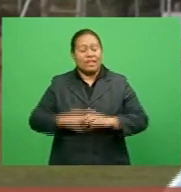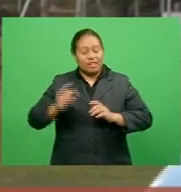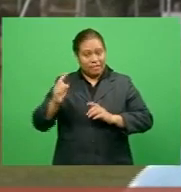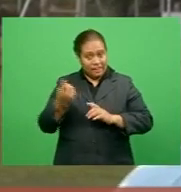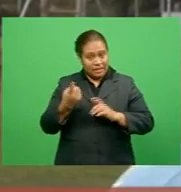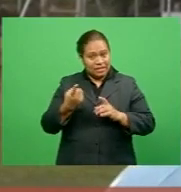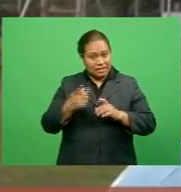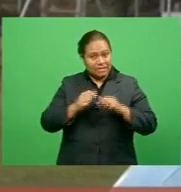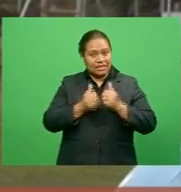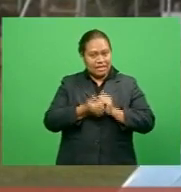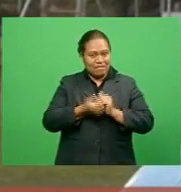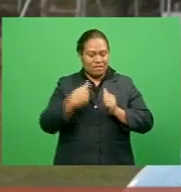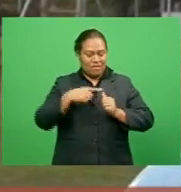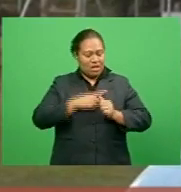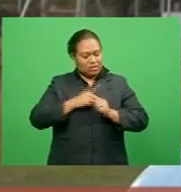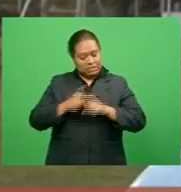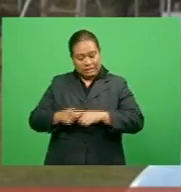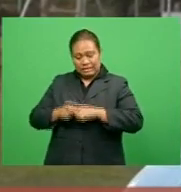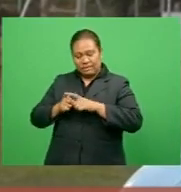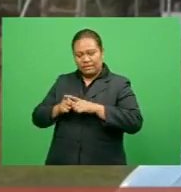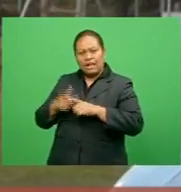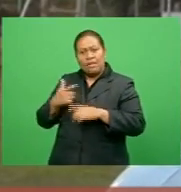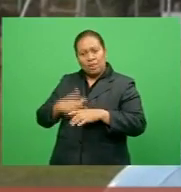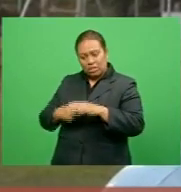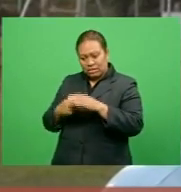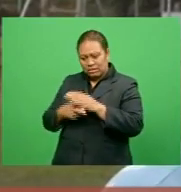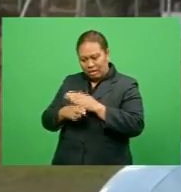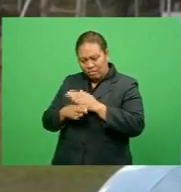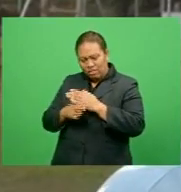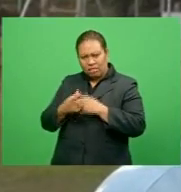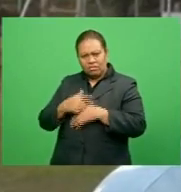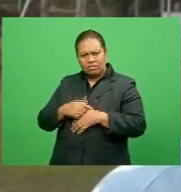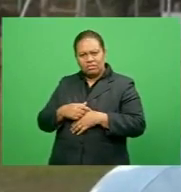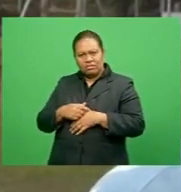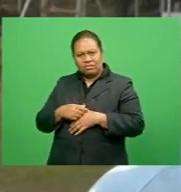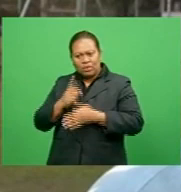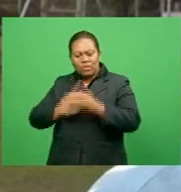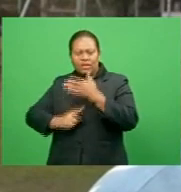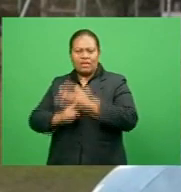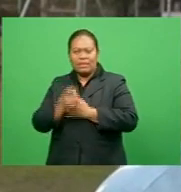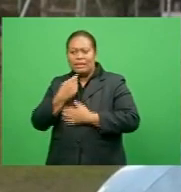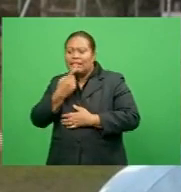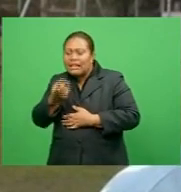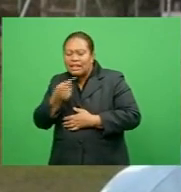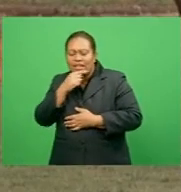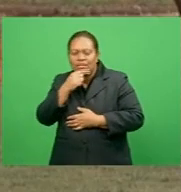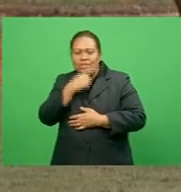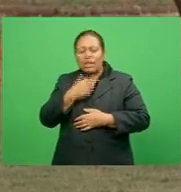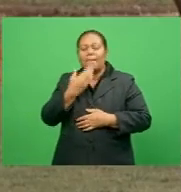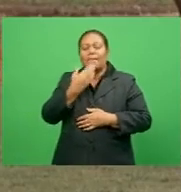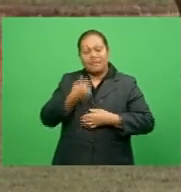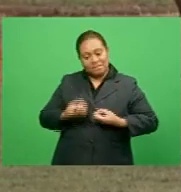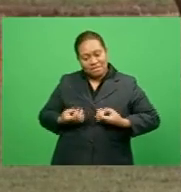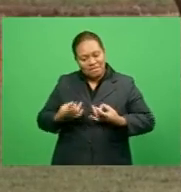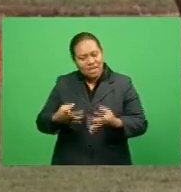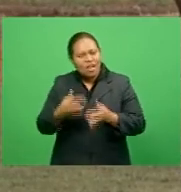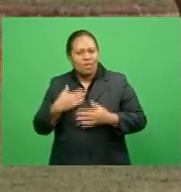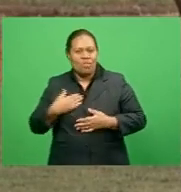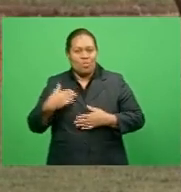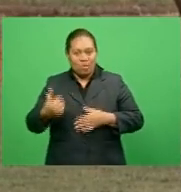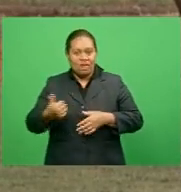the toughest one for us. NABOUTINI will be coming out firing, and I have been telling the boys, so we have been preparing for that